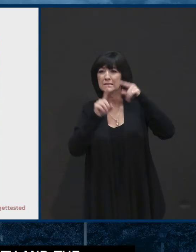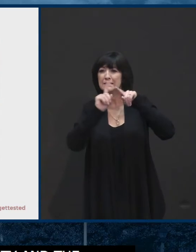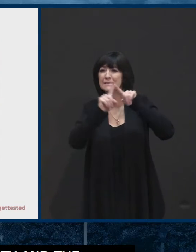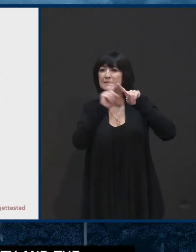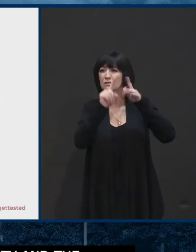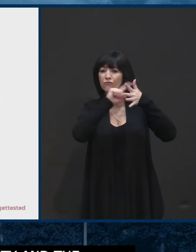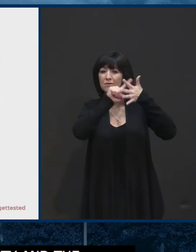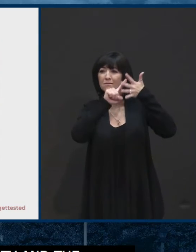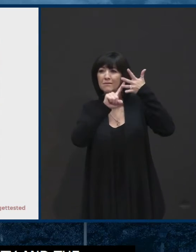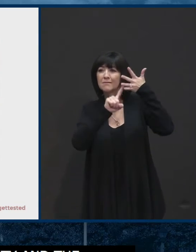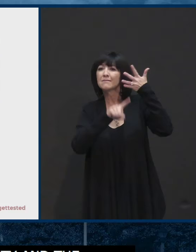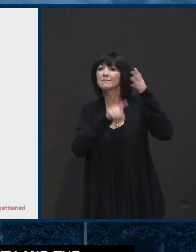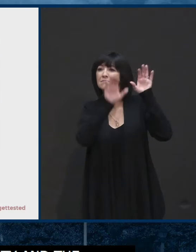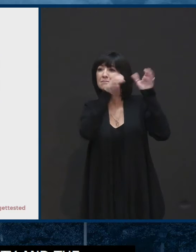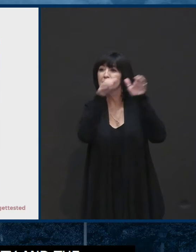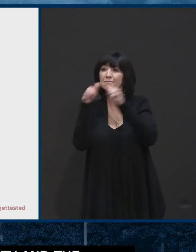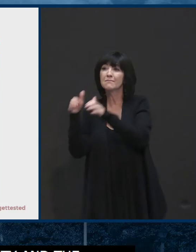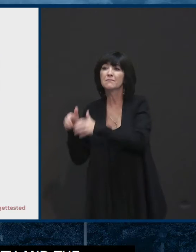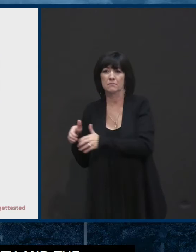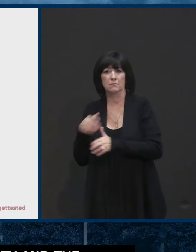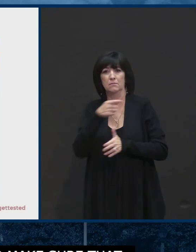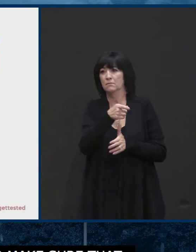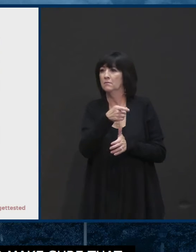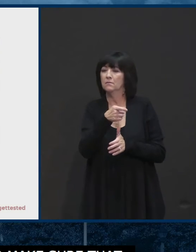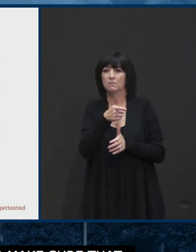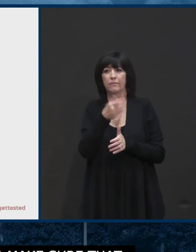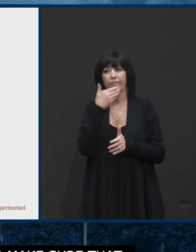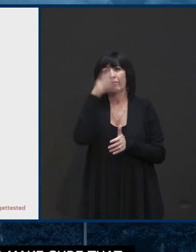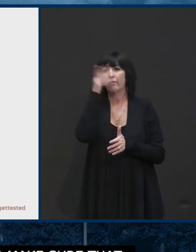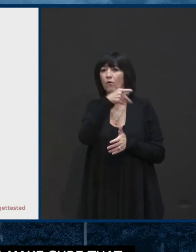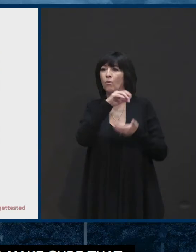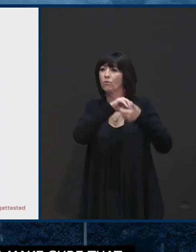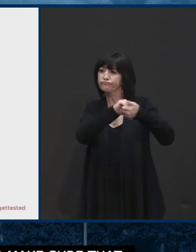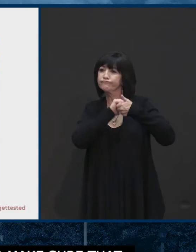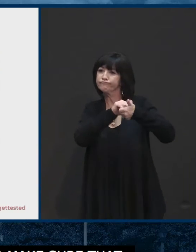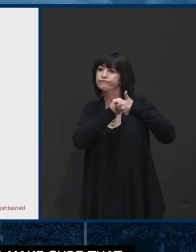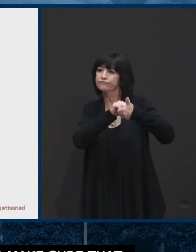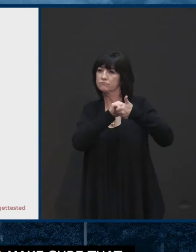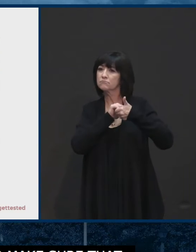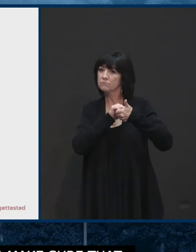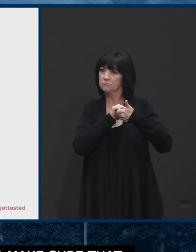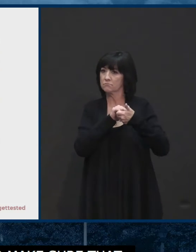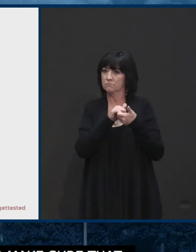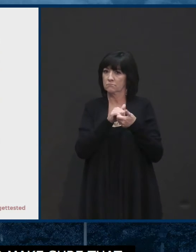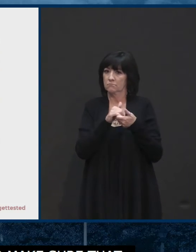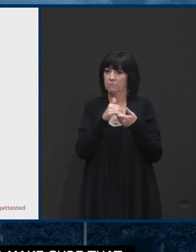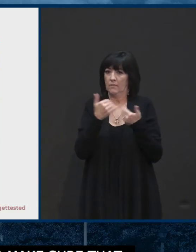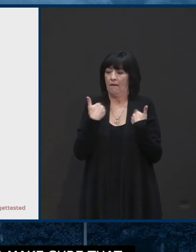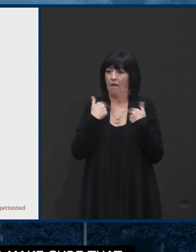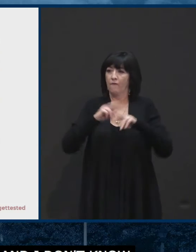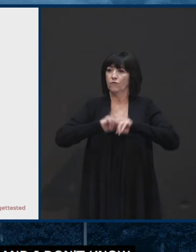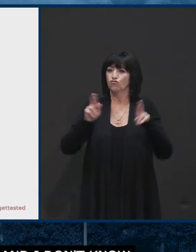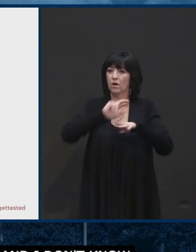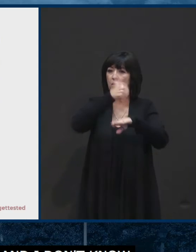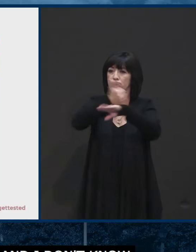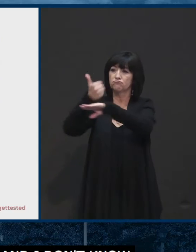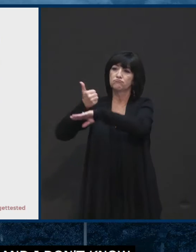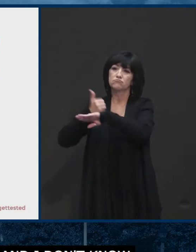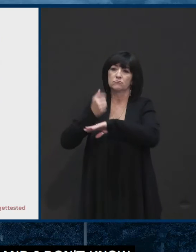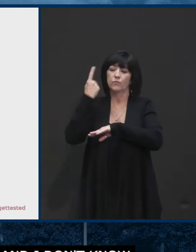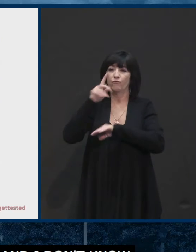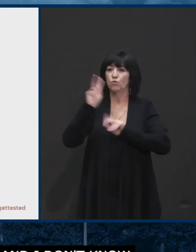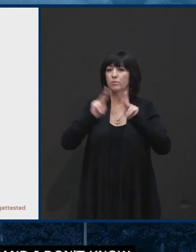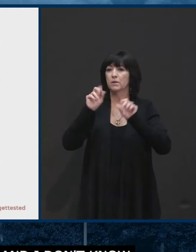possible. I expect our sites to, I don't know if we'll be at that 70 number going forward, but it's going to be in that ballpark